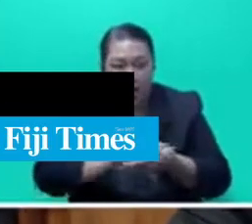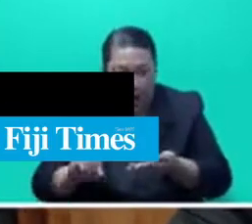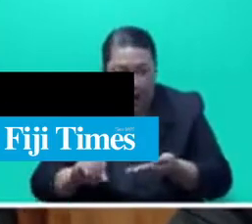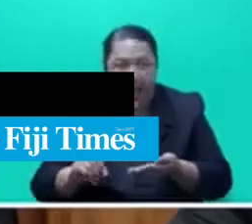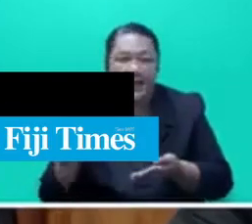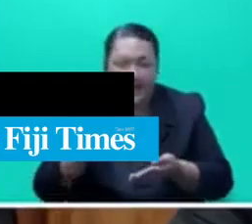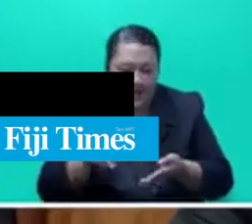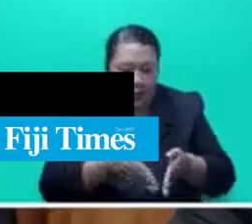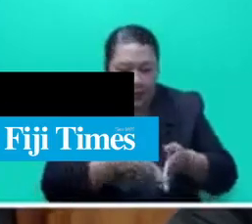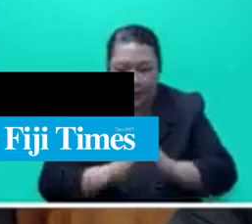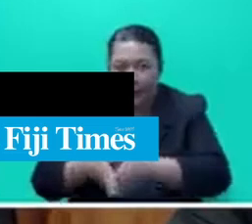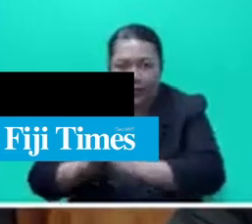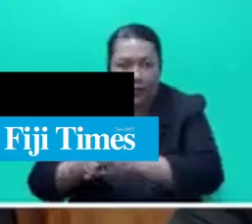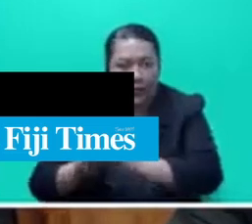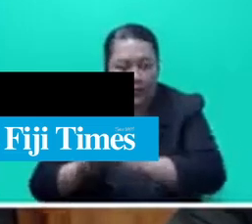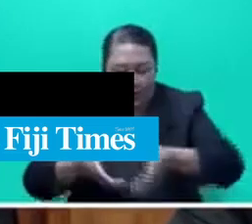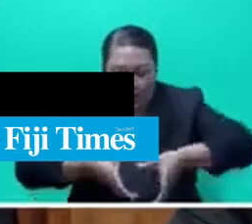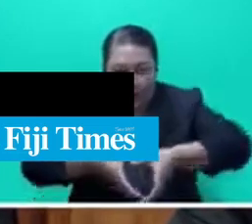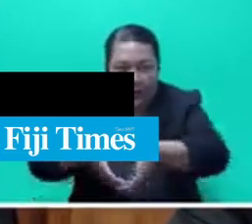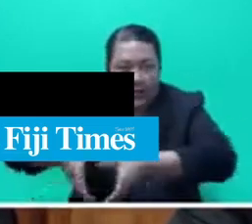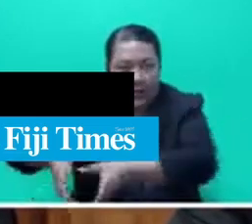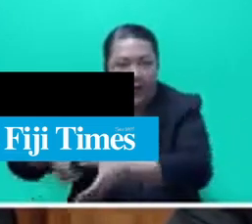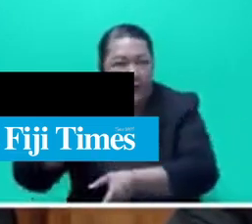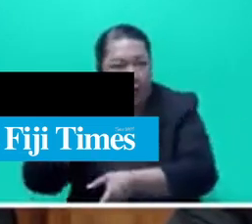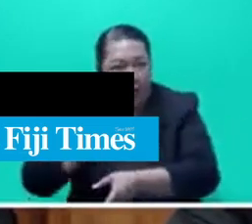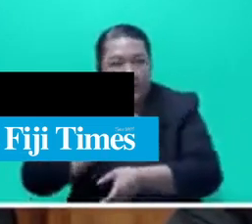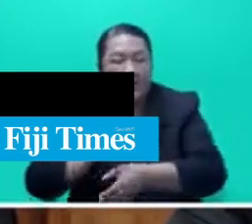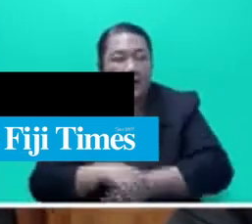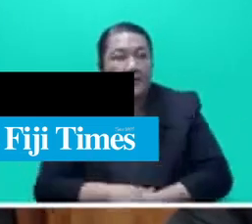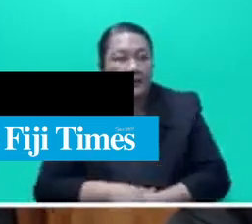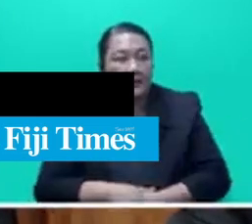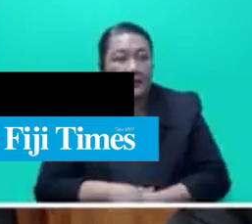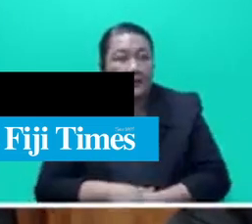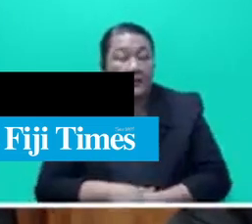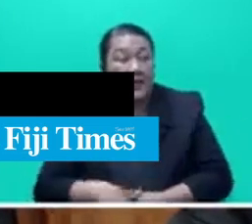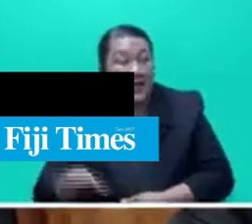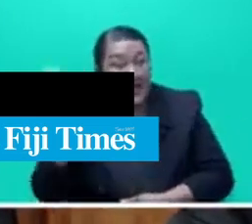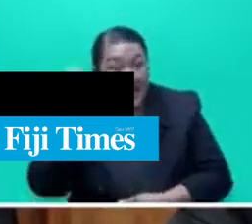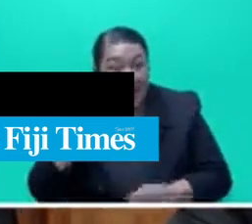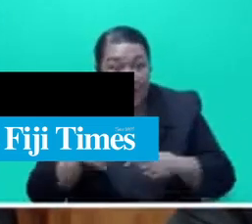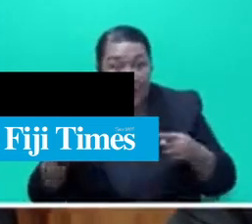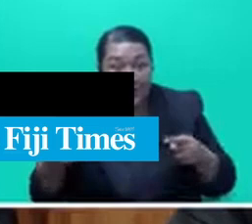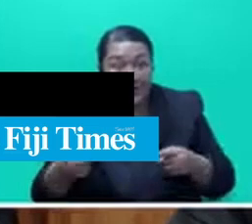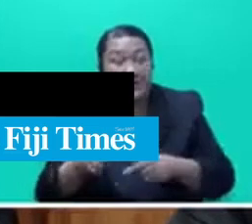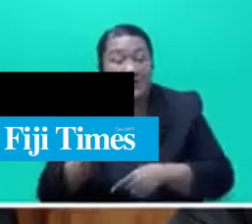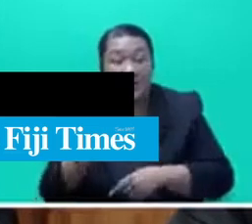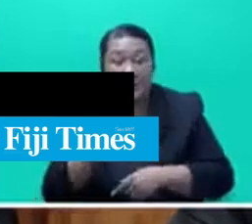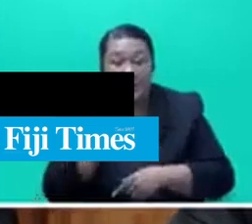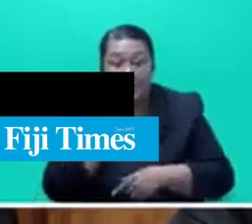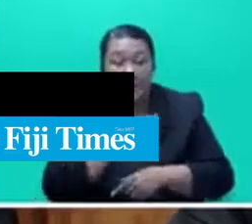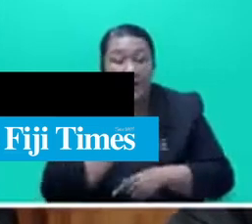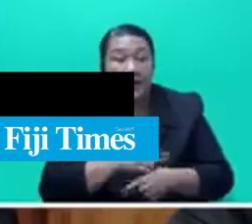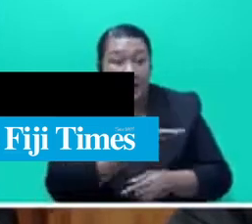properly resourced. Water Authority has inherited age-old infrastructure. I heard those sitting on the opposite side talk about this aging infrastructure